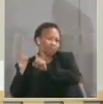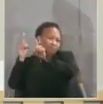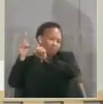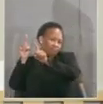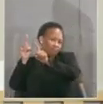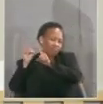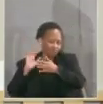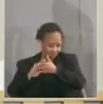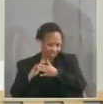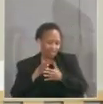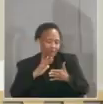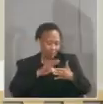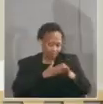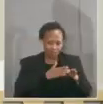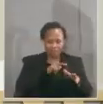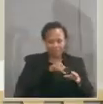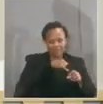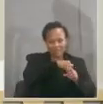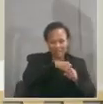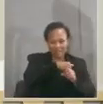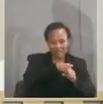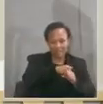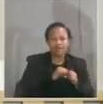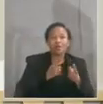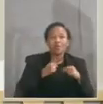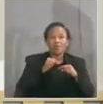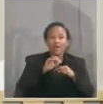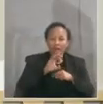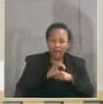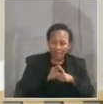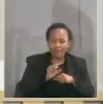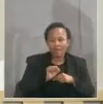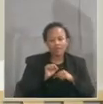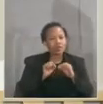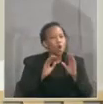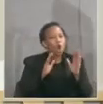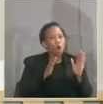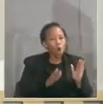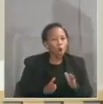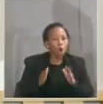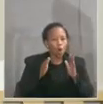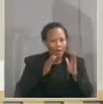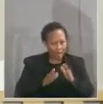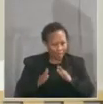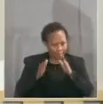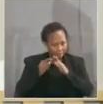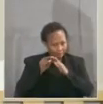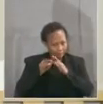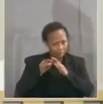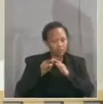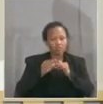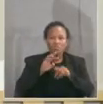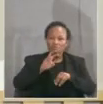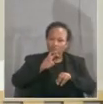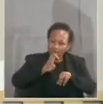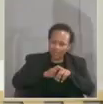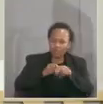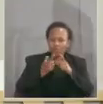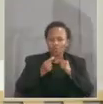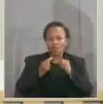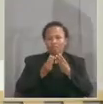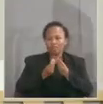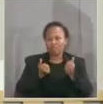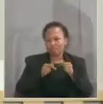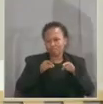facing the levels of organized crime that we have to deal with within the country. And it